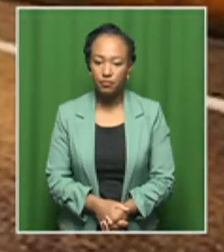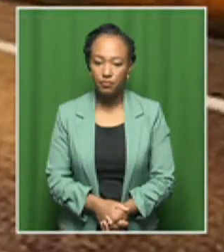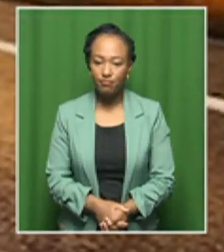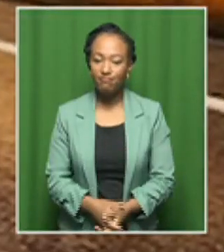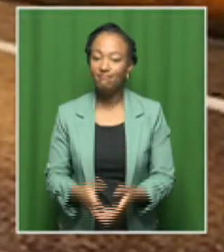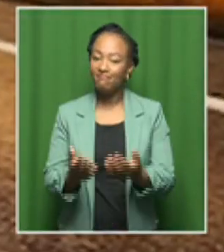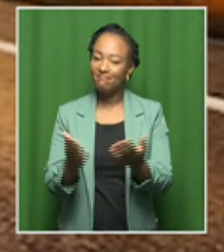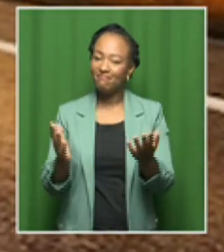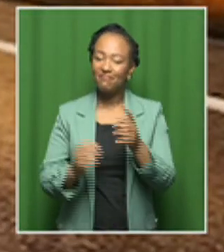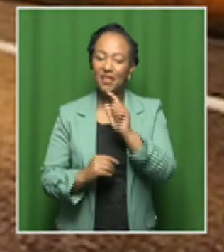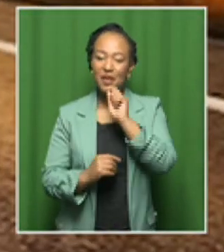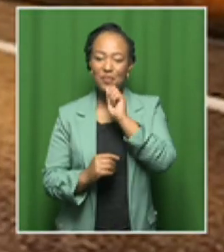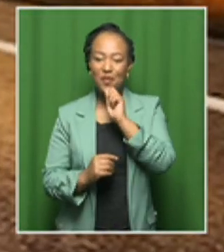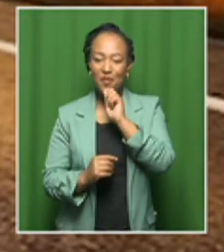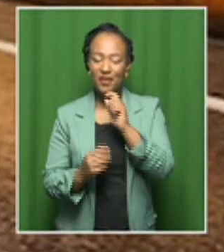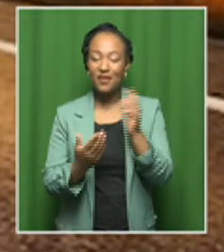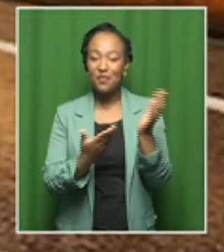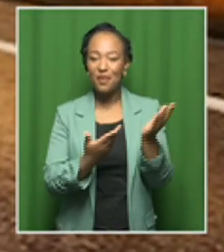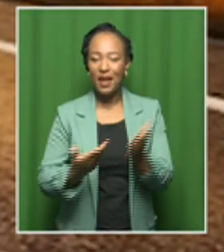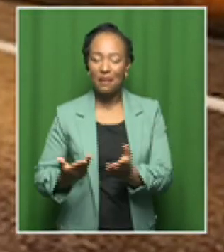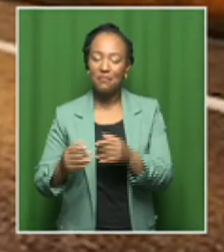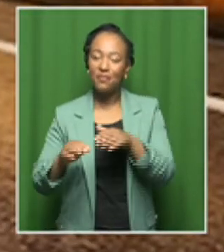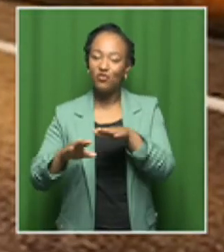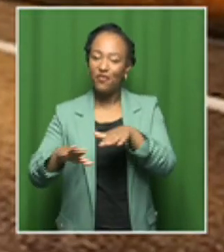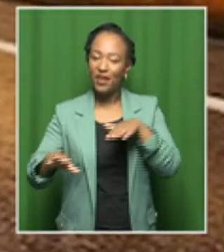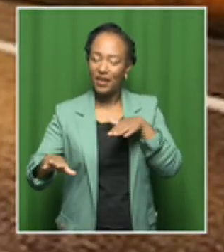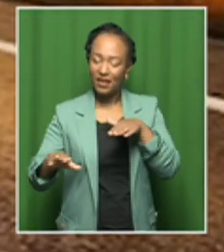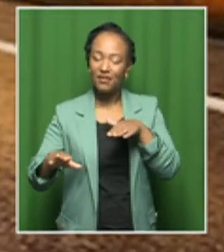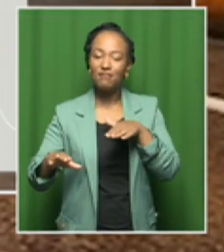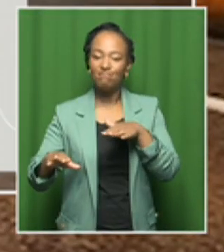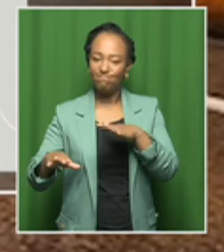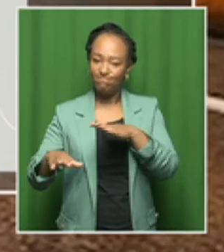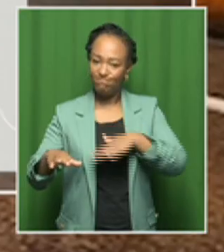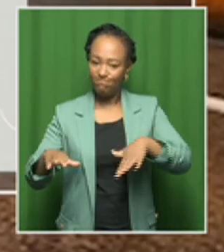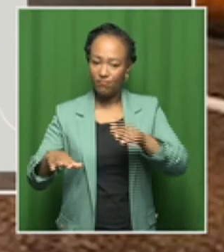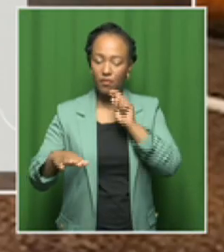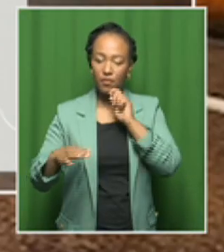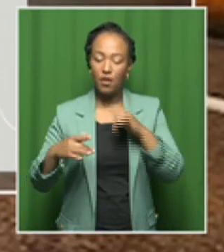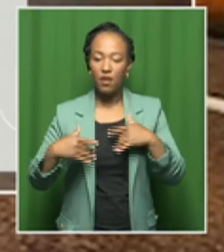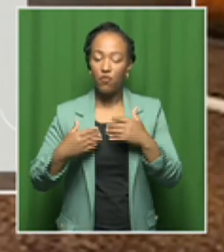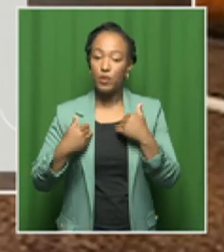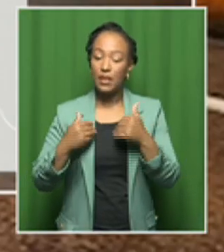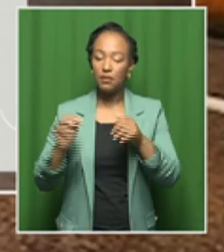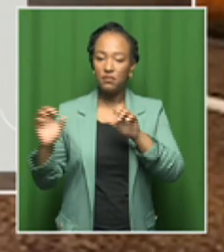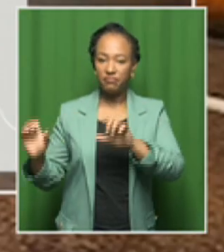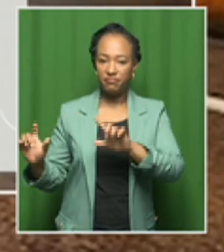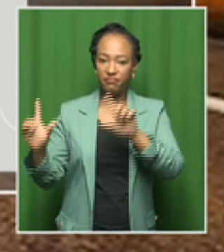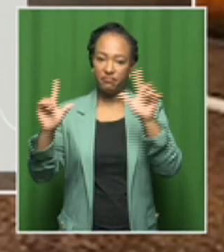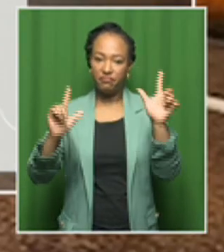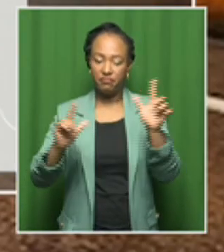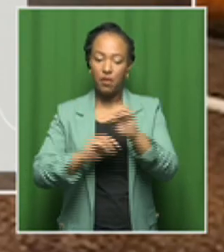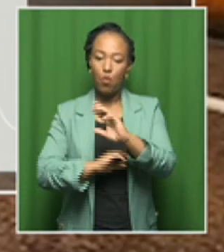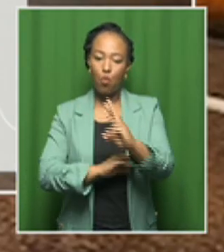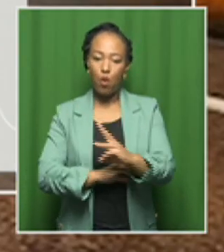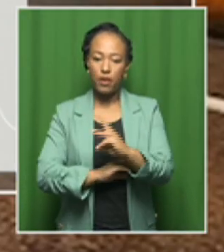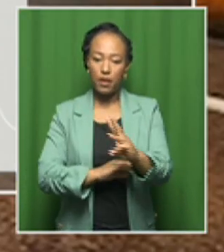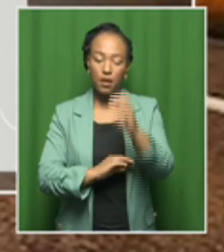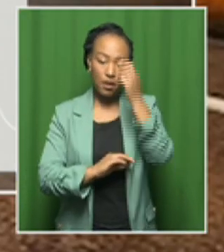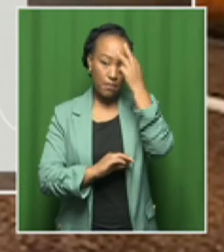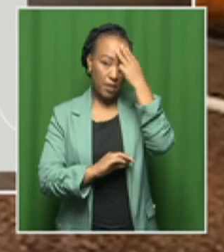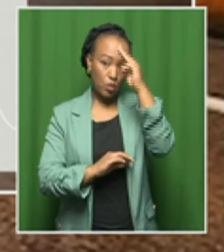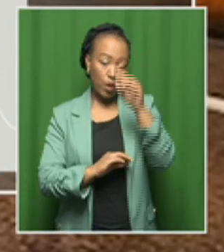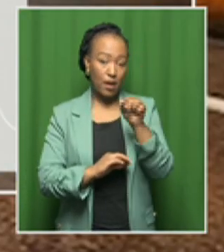Good morning. Welcome to the traffic side of Morning Live this morning. Plenty to show you. Let's start with this warning. If you're coming out of Pretoria this morning,